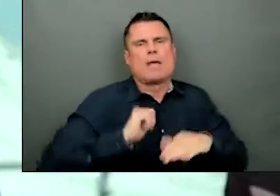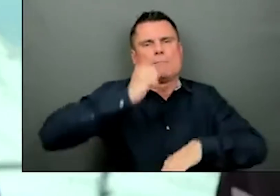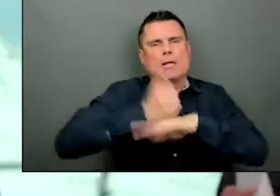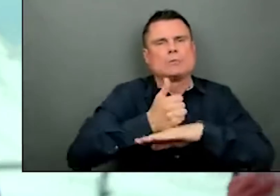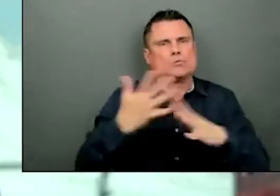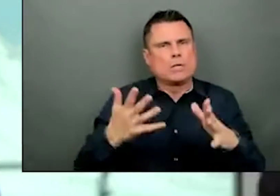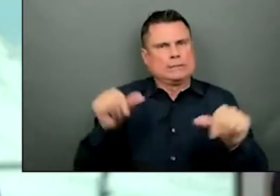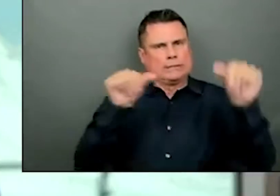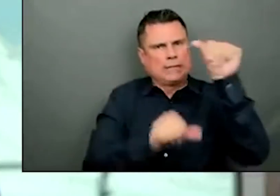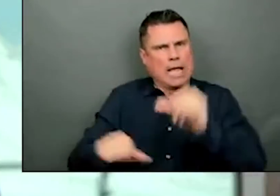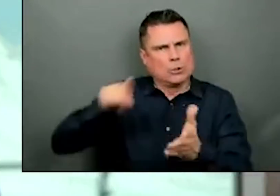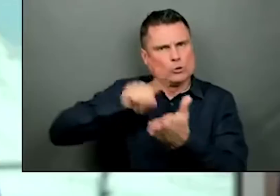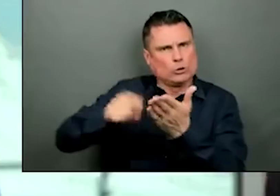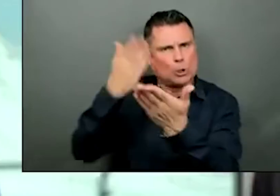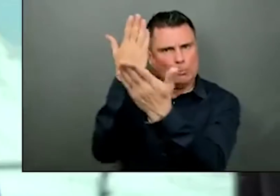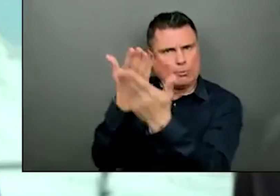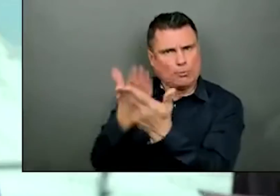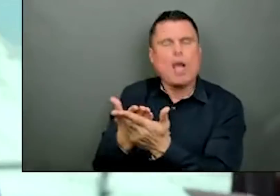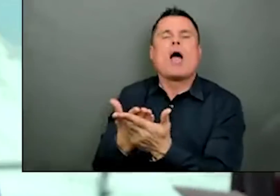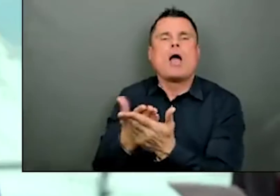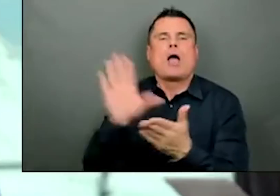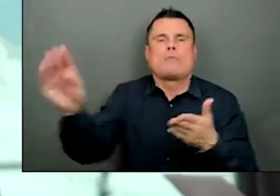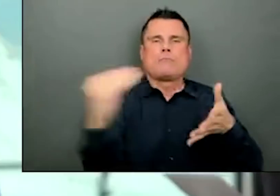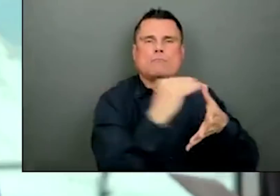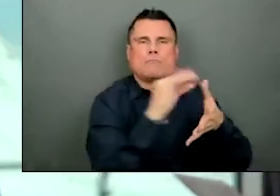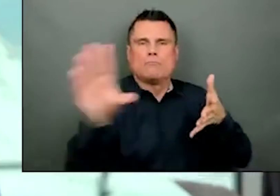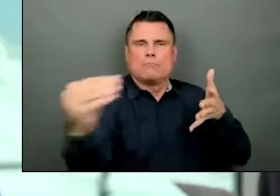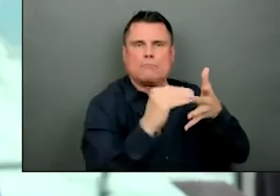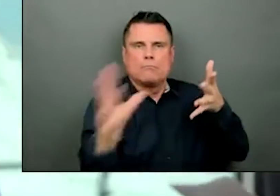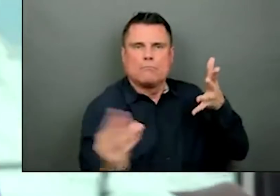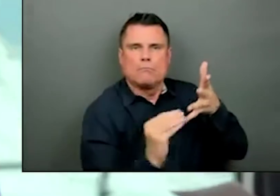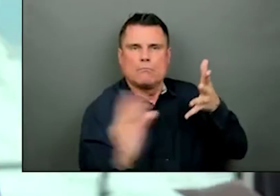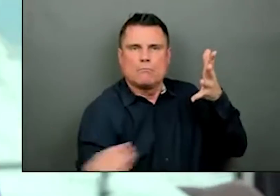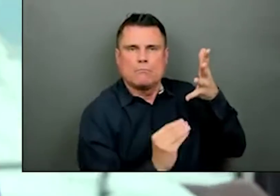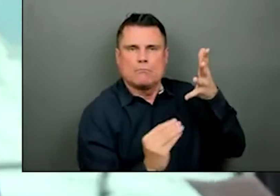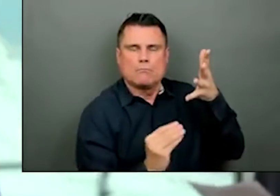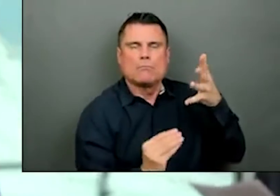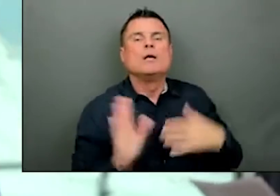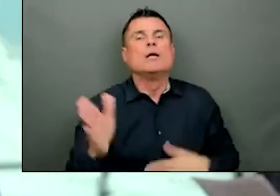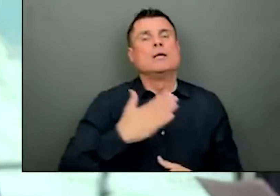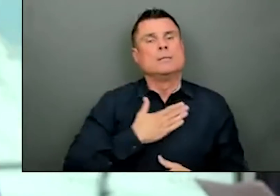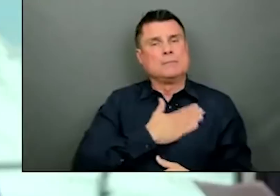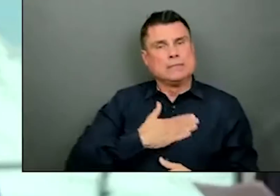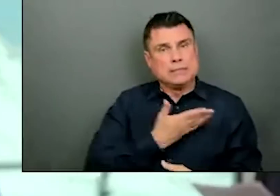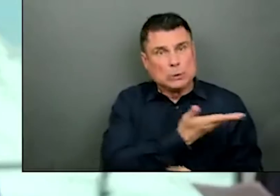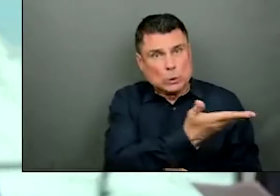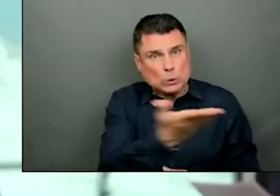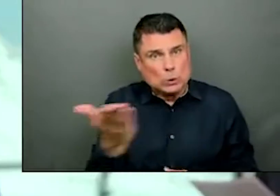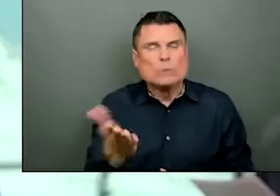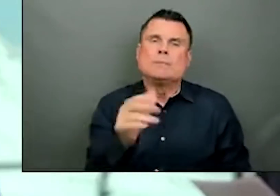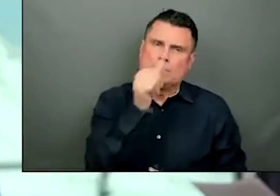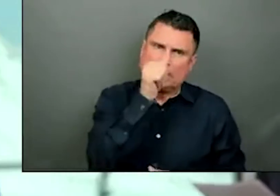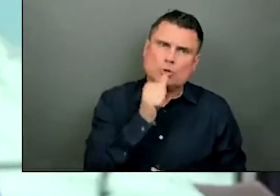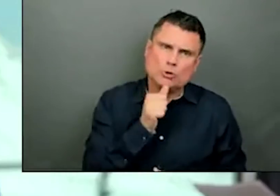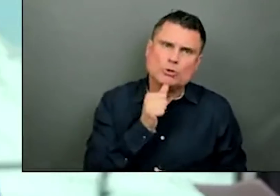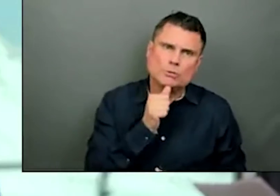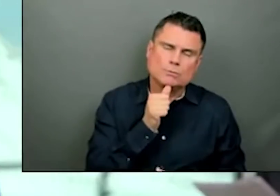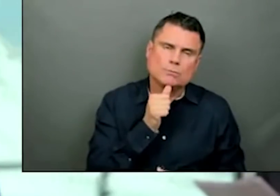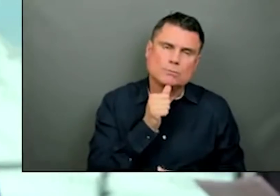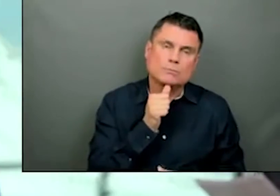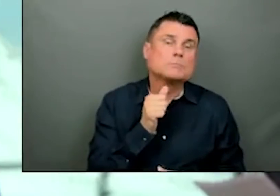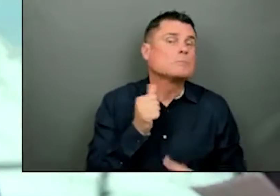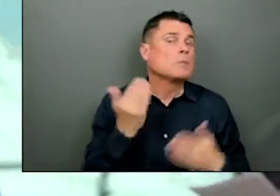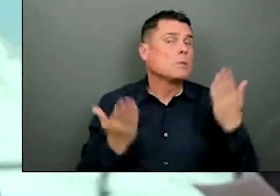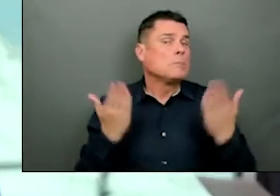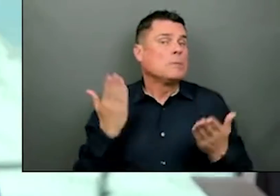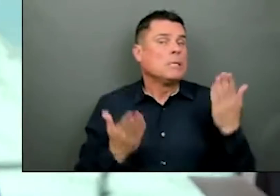15th, and you will be able to book in after that for your vaccine. And I know many people have already. But we